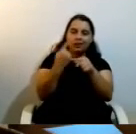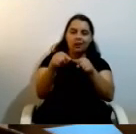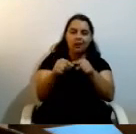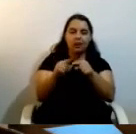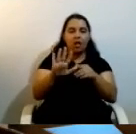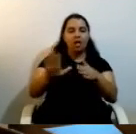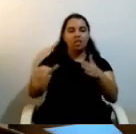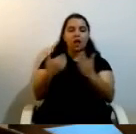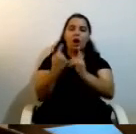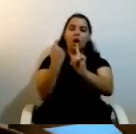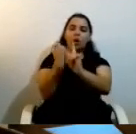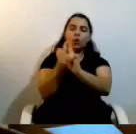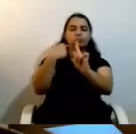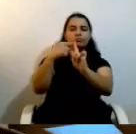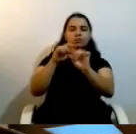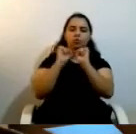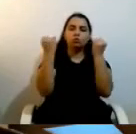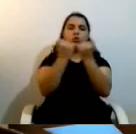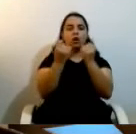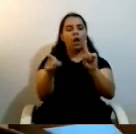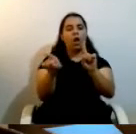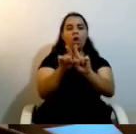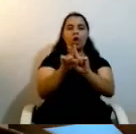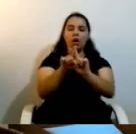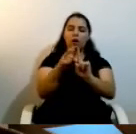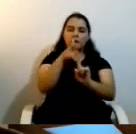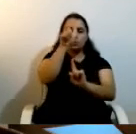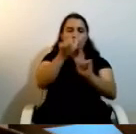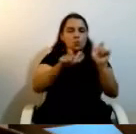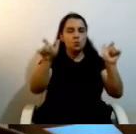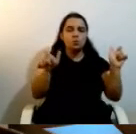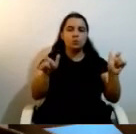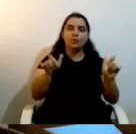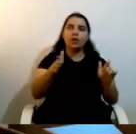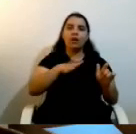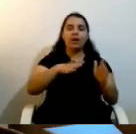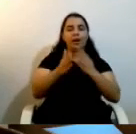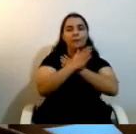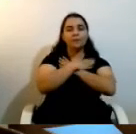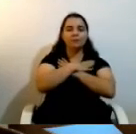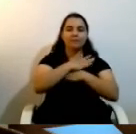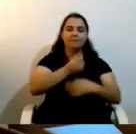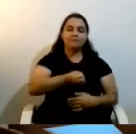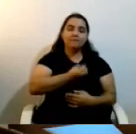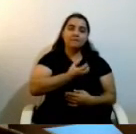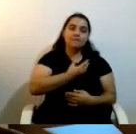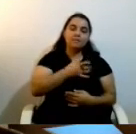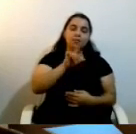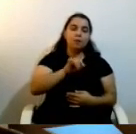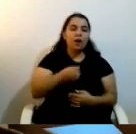Like all humans, we want to make friends, fall in love, start a family.